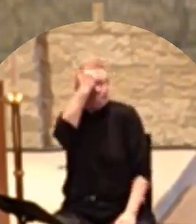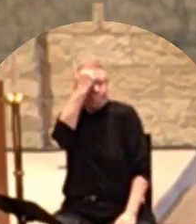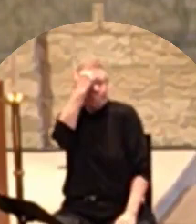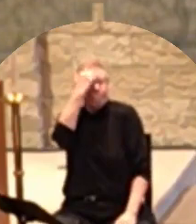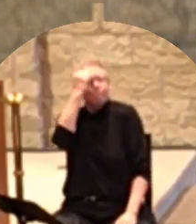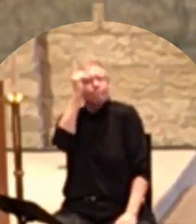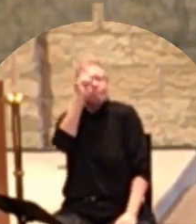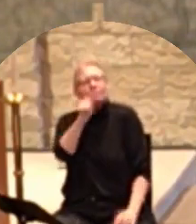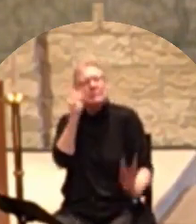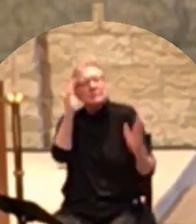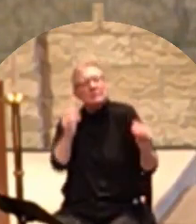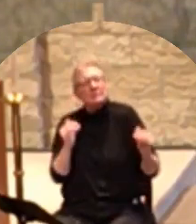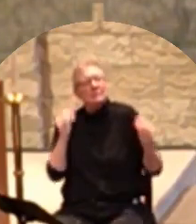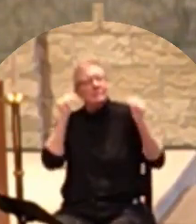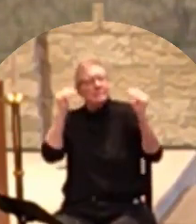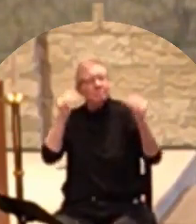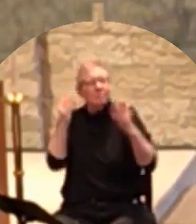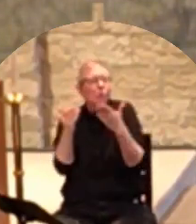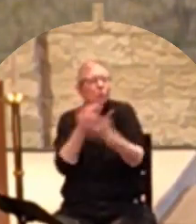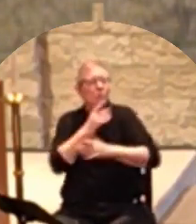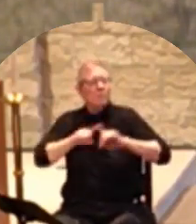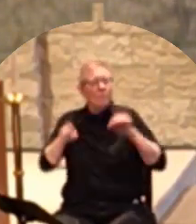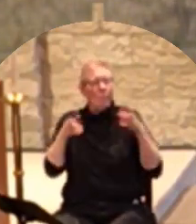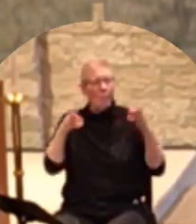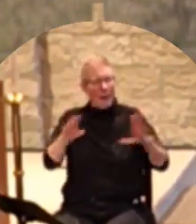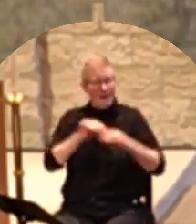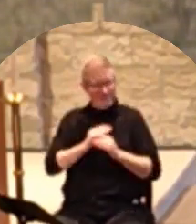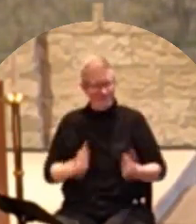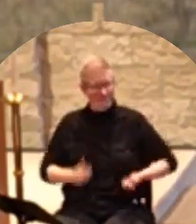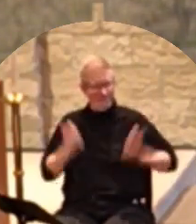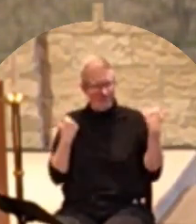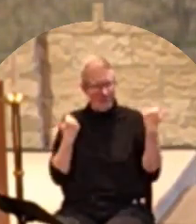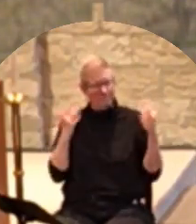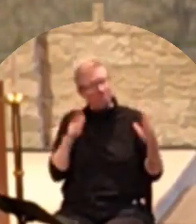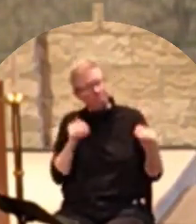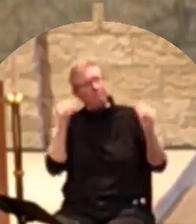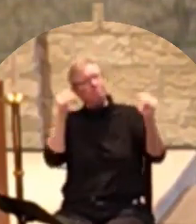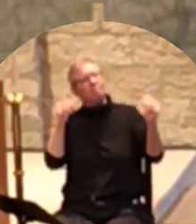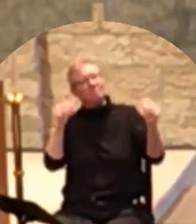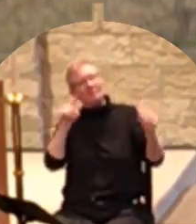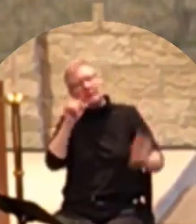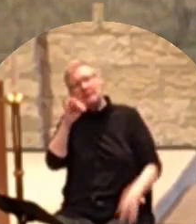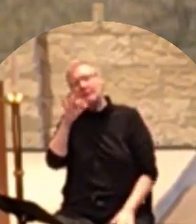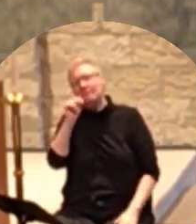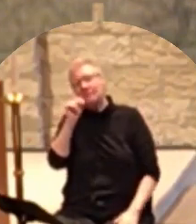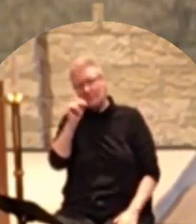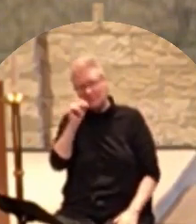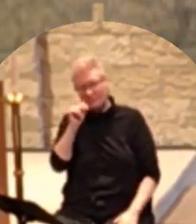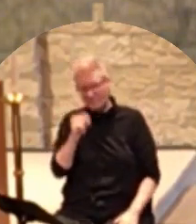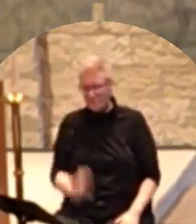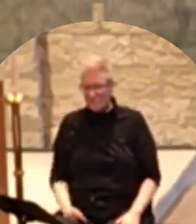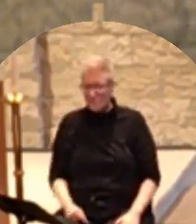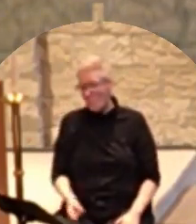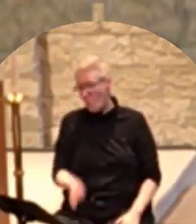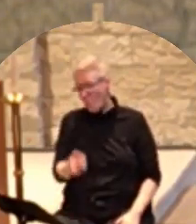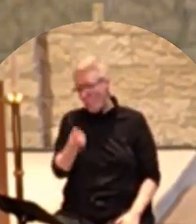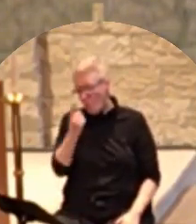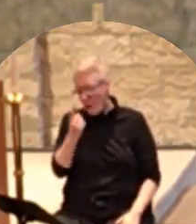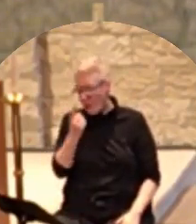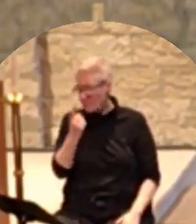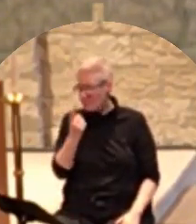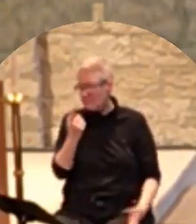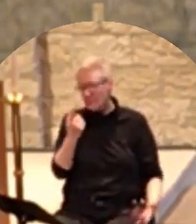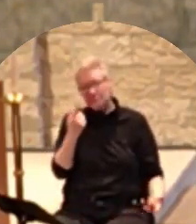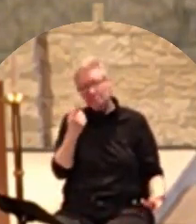in a different way in our own life. And so one of the great conscious lifters that I know